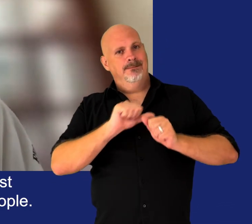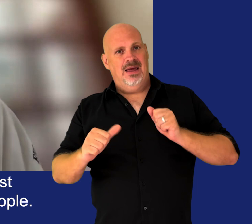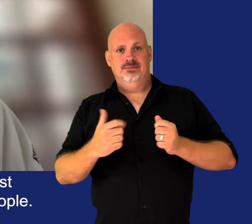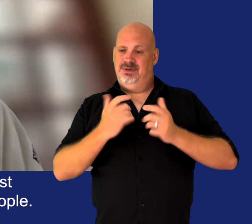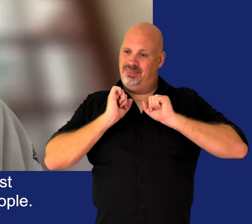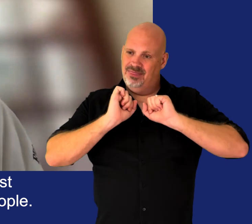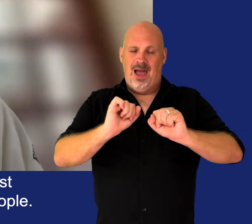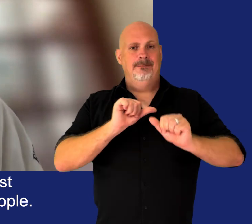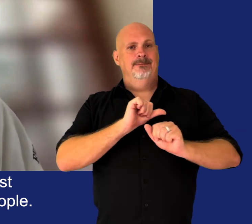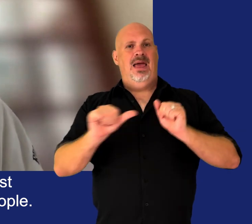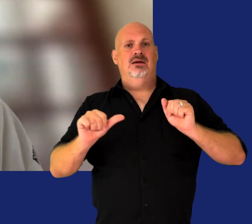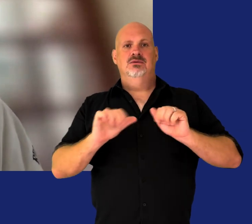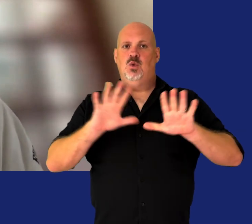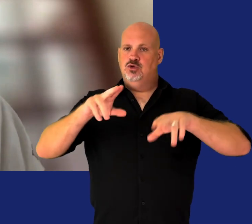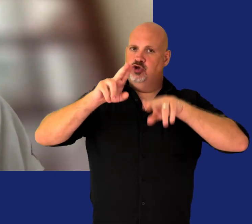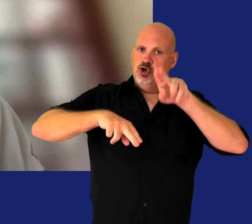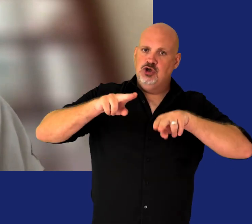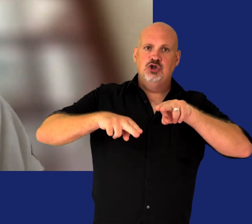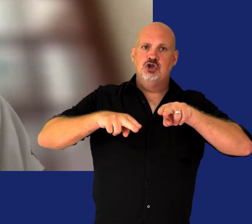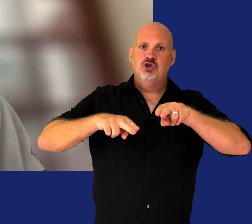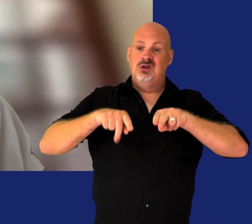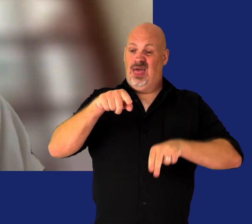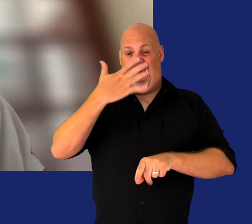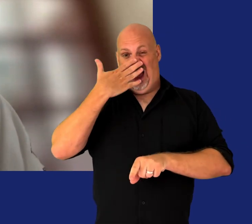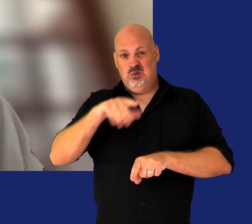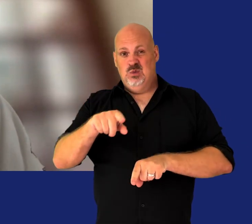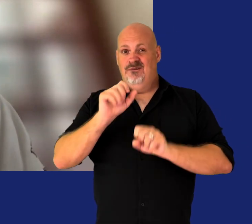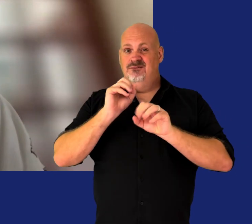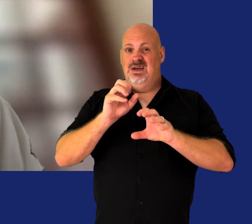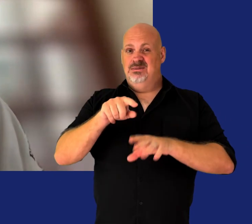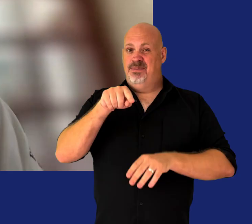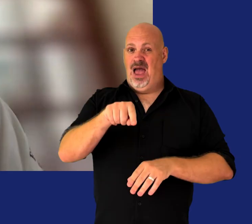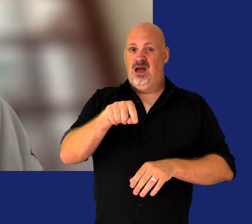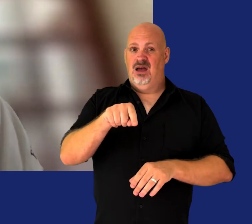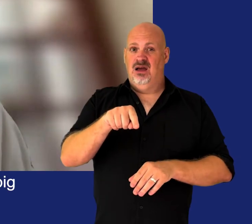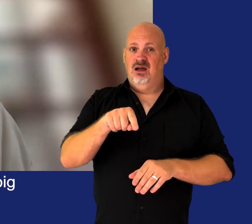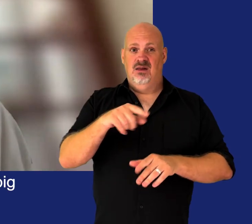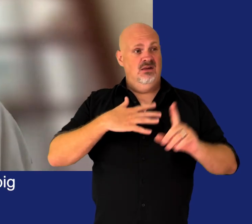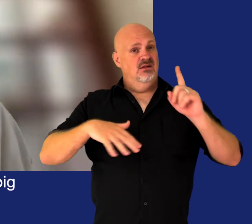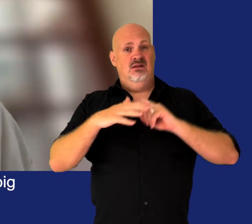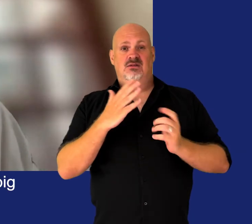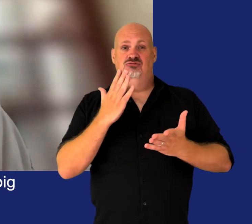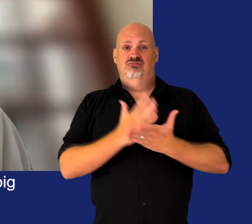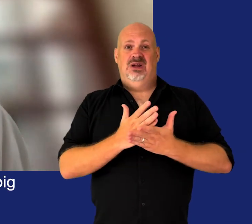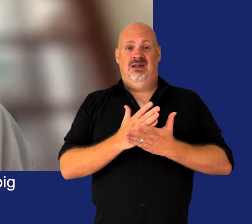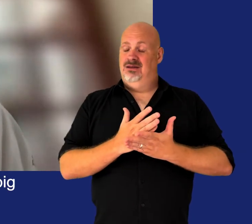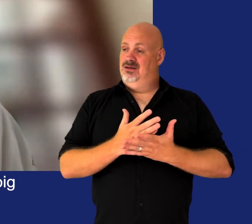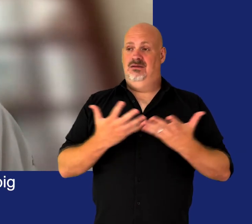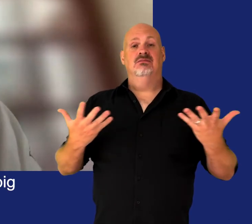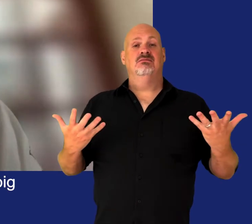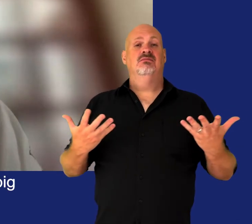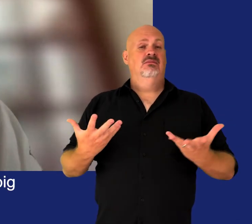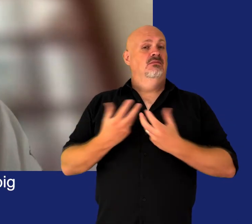be their best without judging people. And I think that sort of feedback, attitude, environment makes a